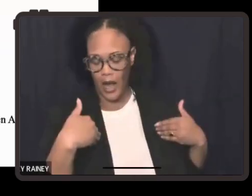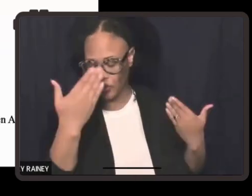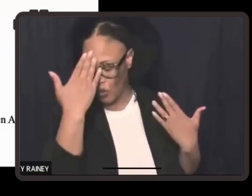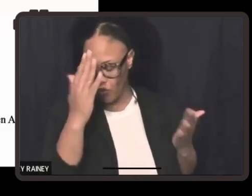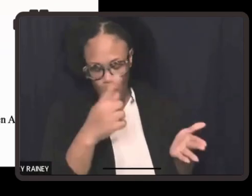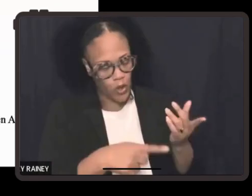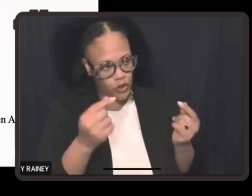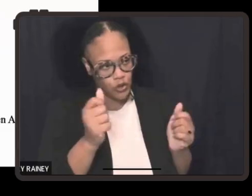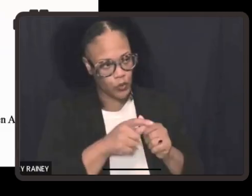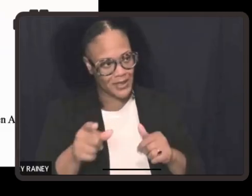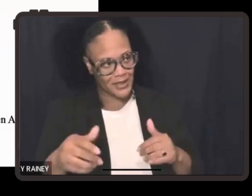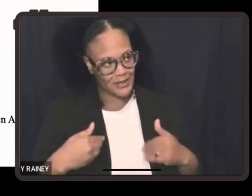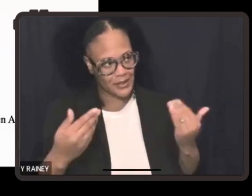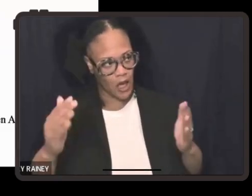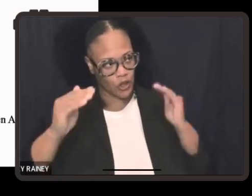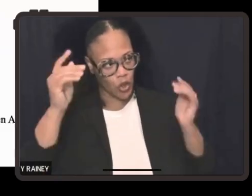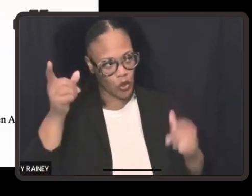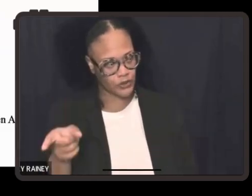young adult.